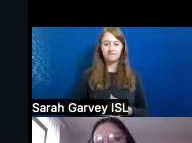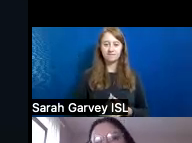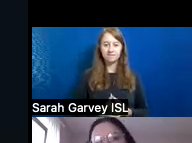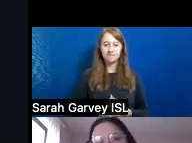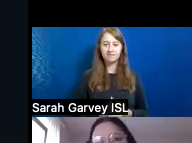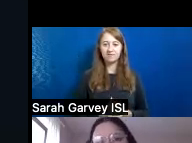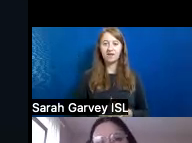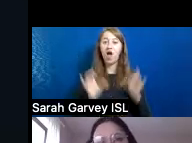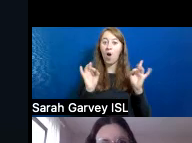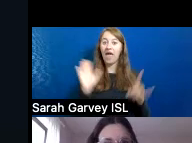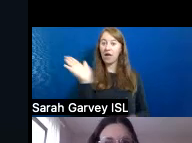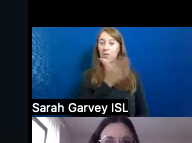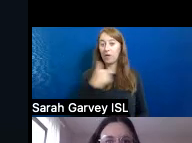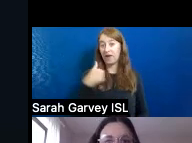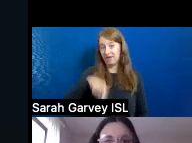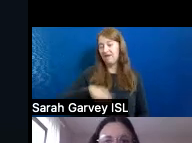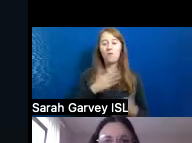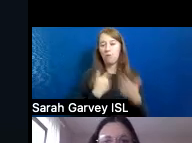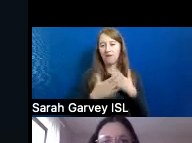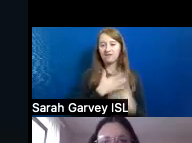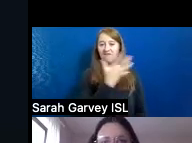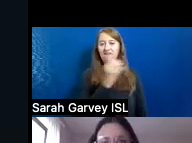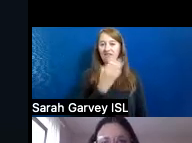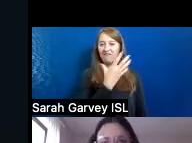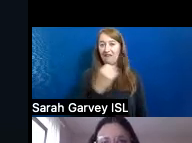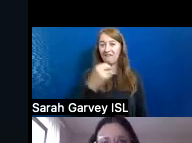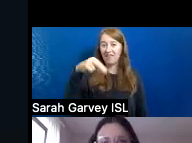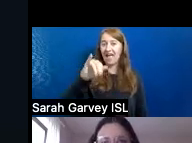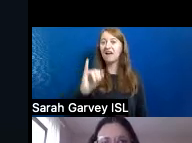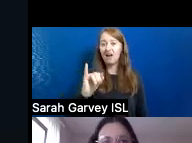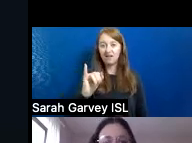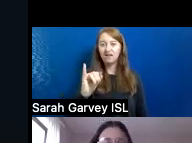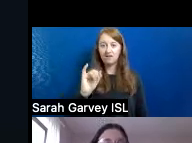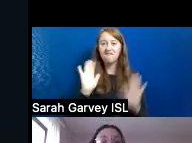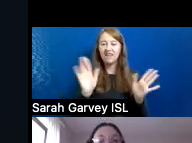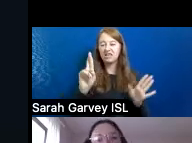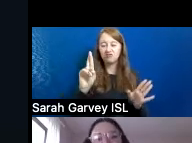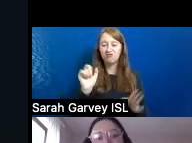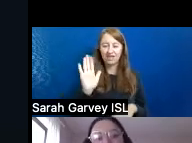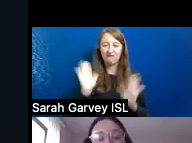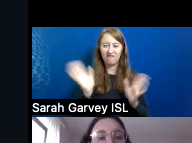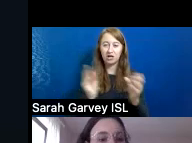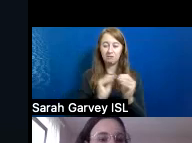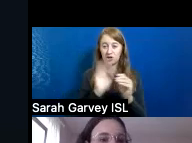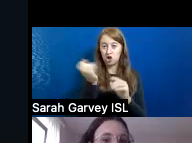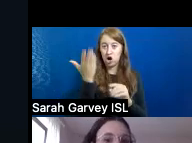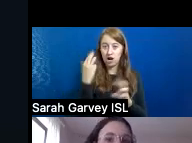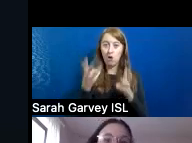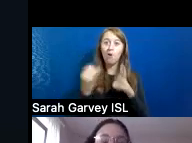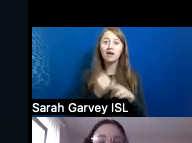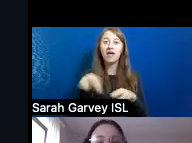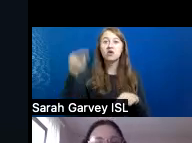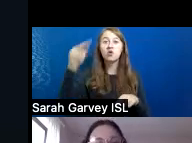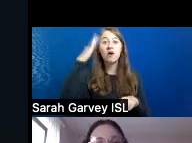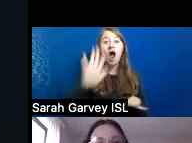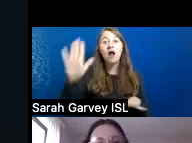Okay, so we are 50/50 NI, as Rachel said earlier. We work in Northern Ireland to increase the number of